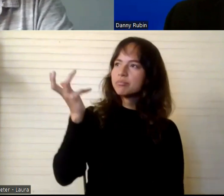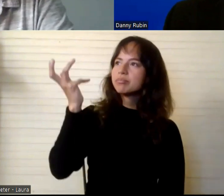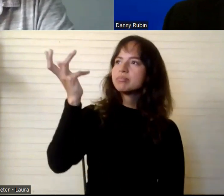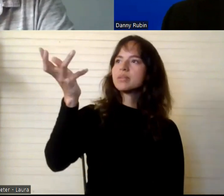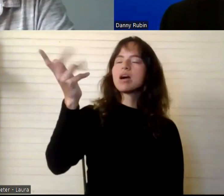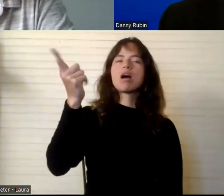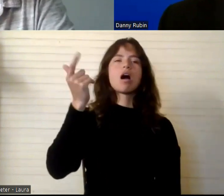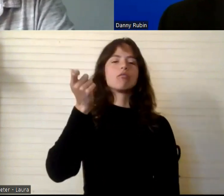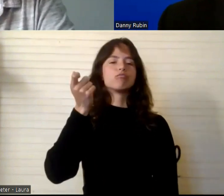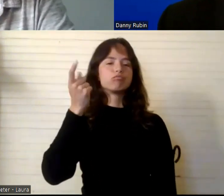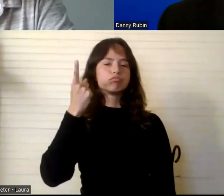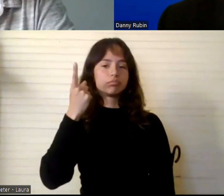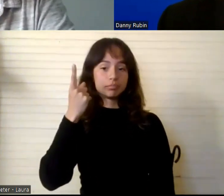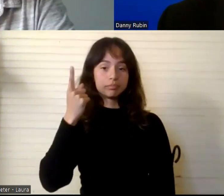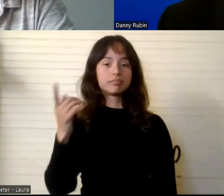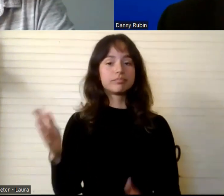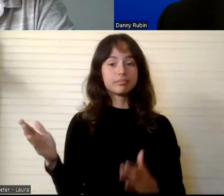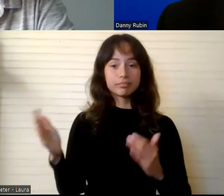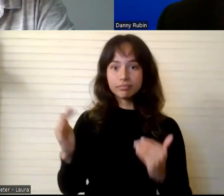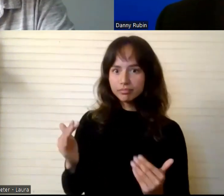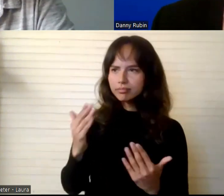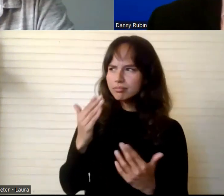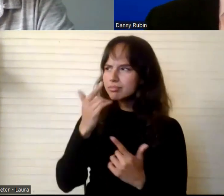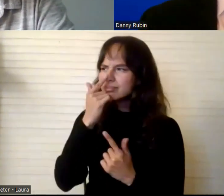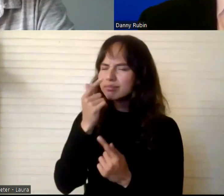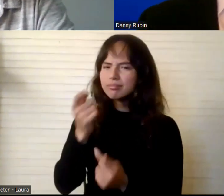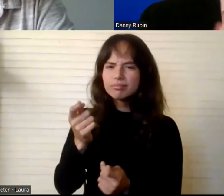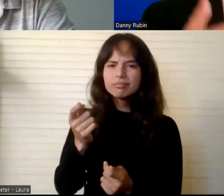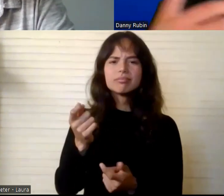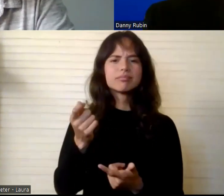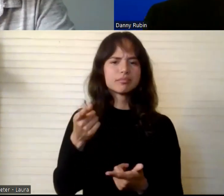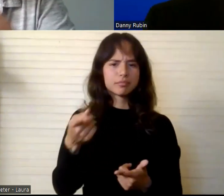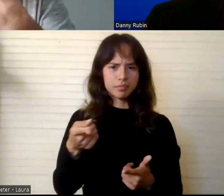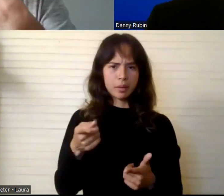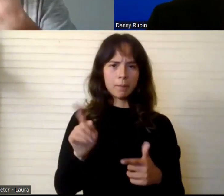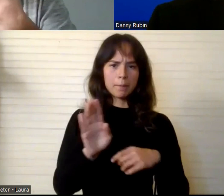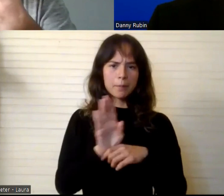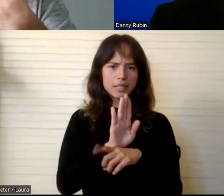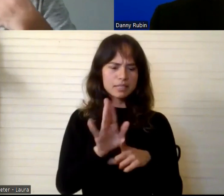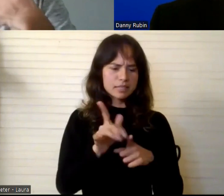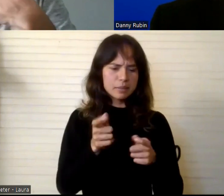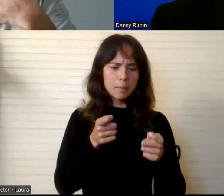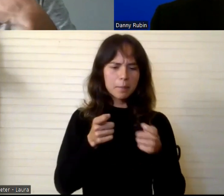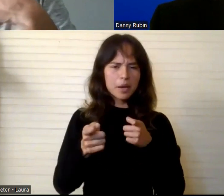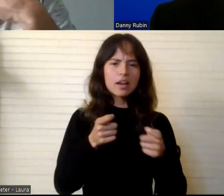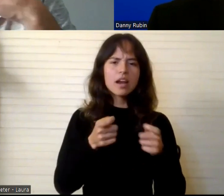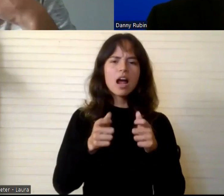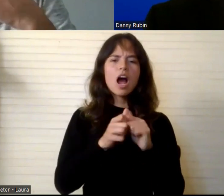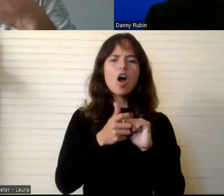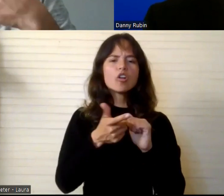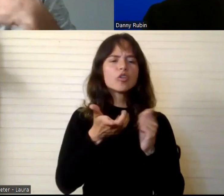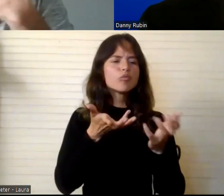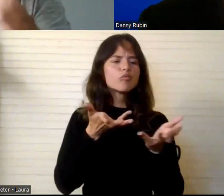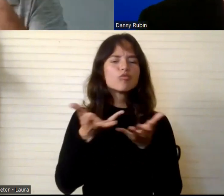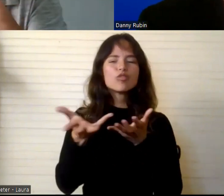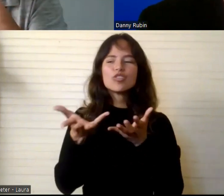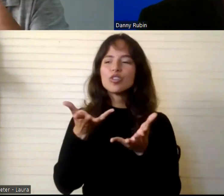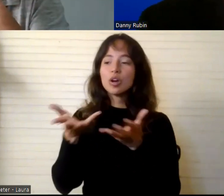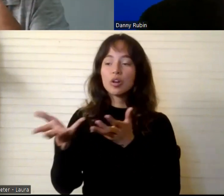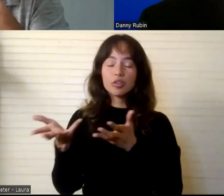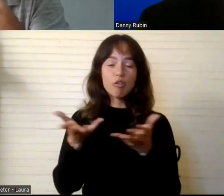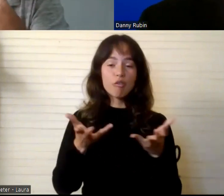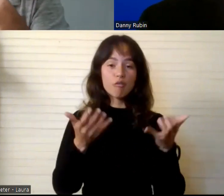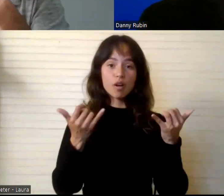management and learning how to work with people. And I do think that as we move into this new AI era where some more and more tasks